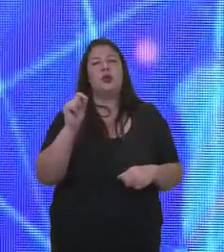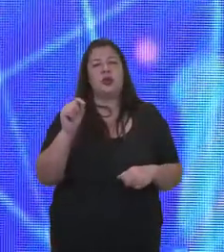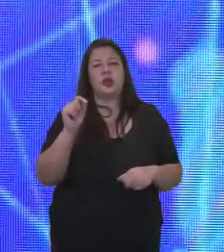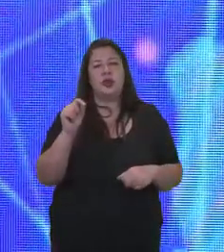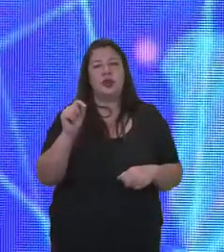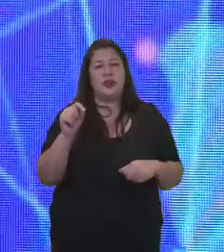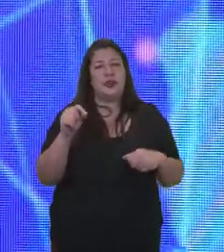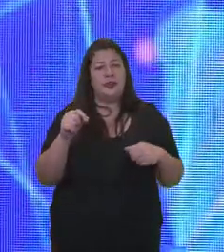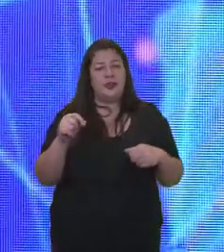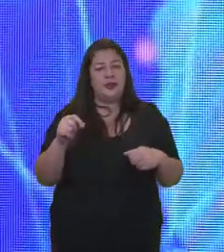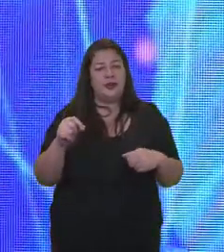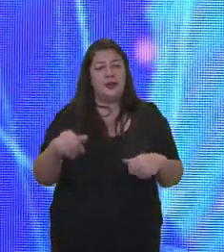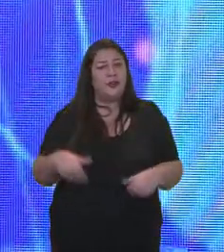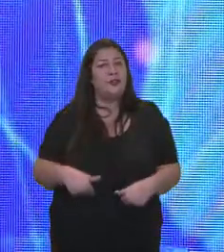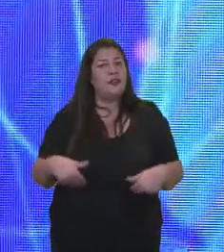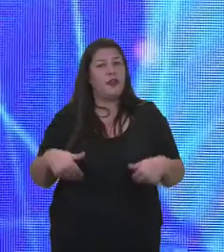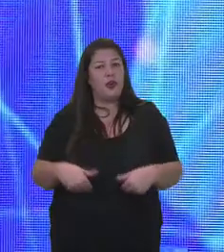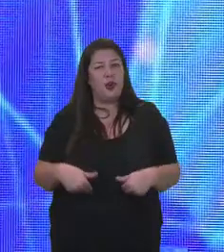hunger that when